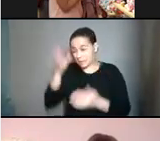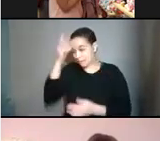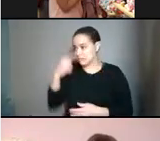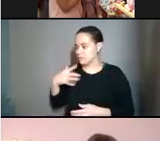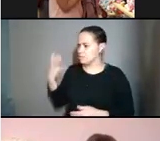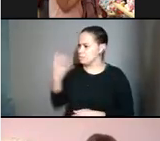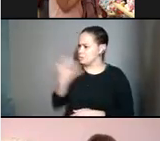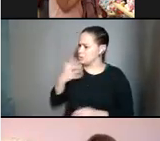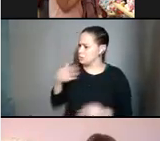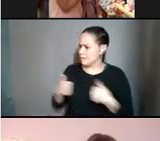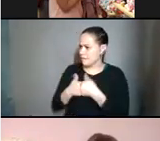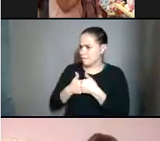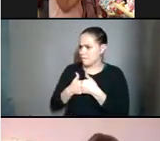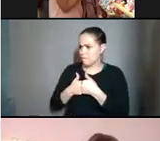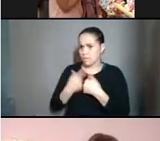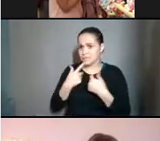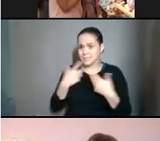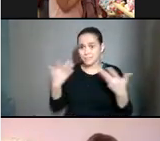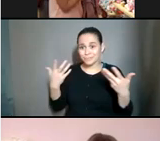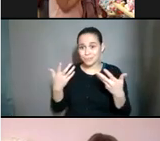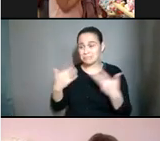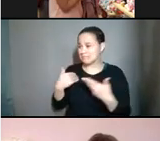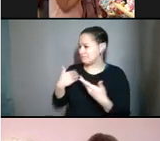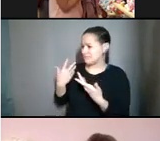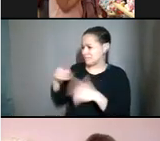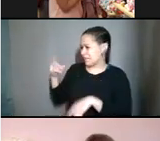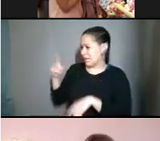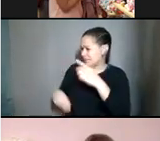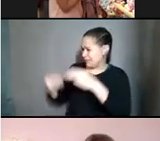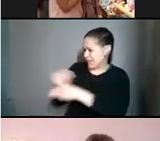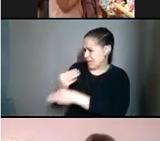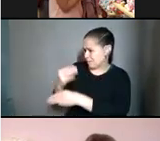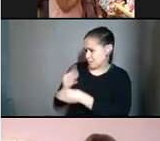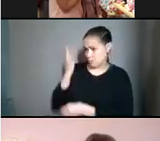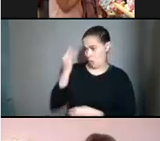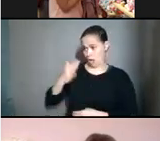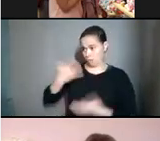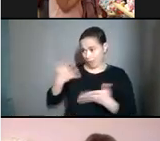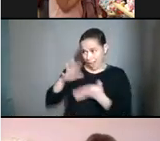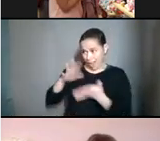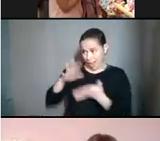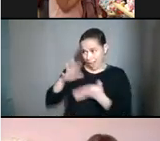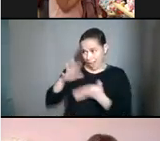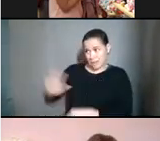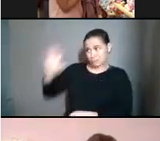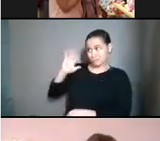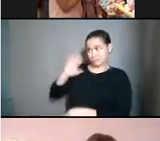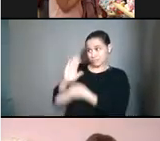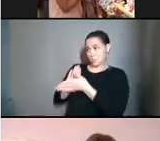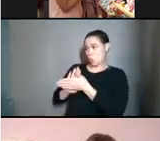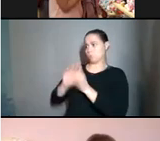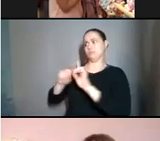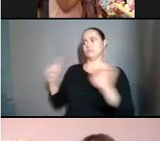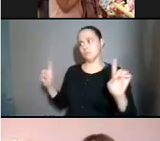like, I can't help because the math is different than the math I learned in school. Or they say things